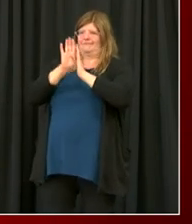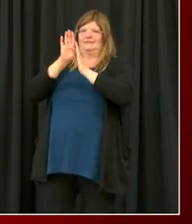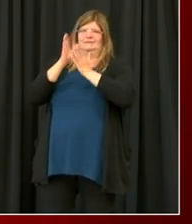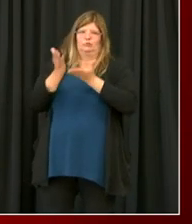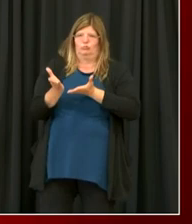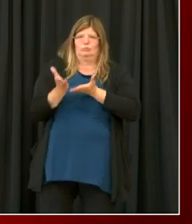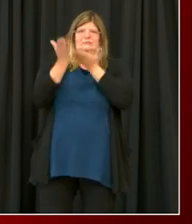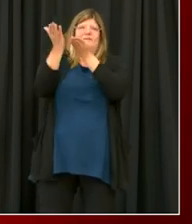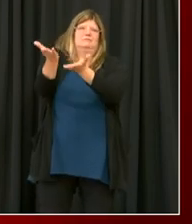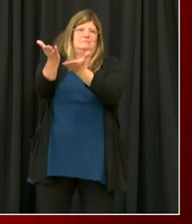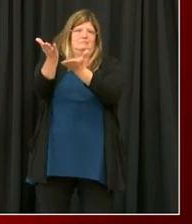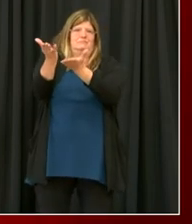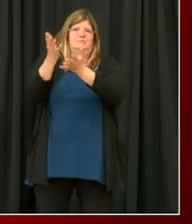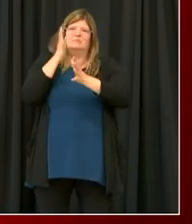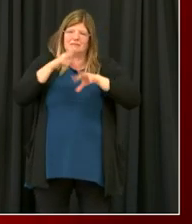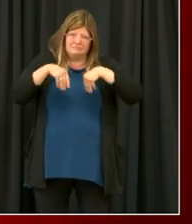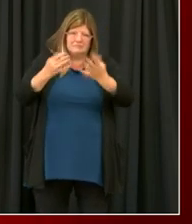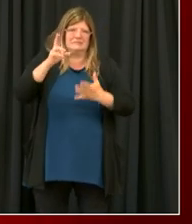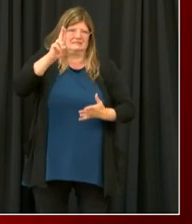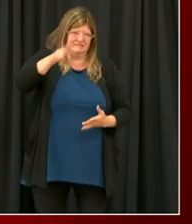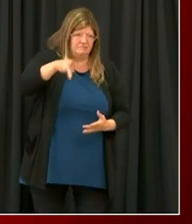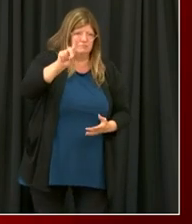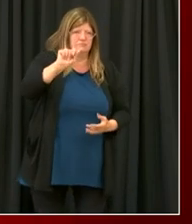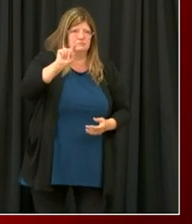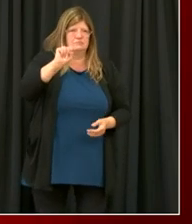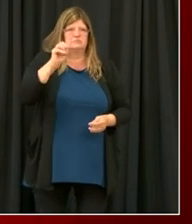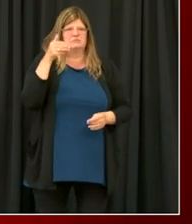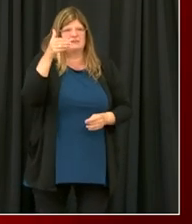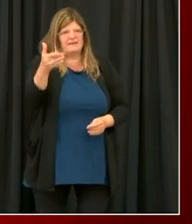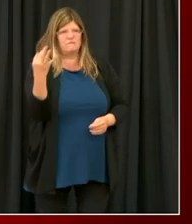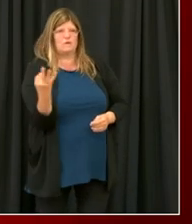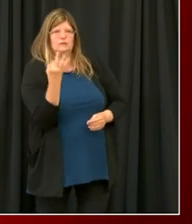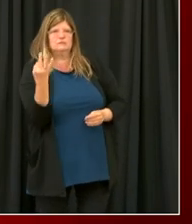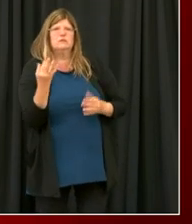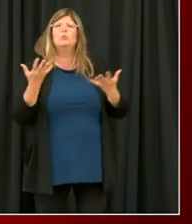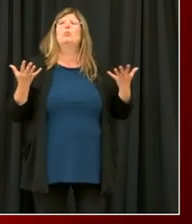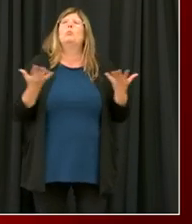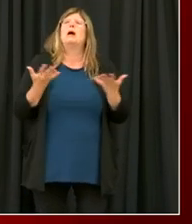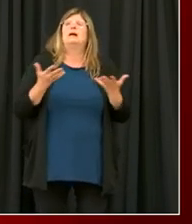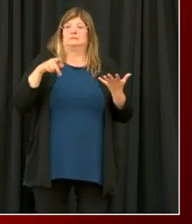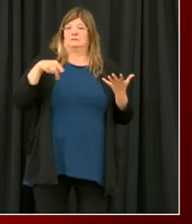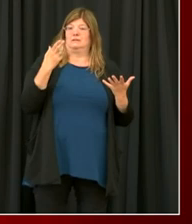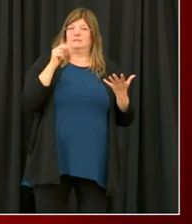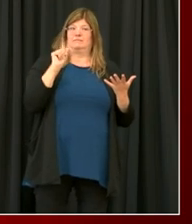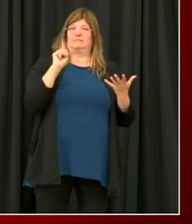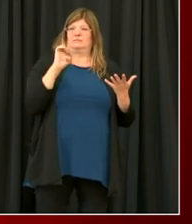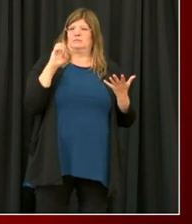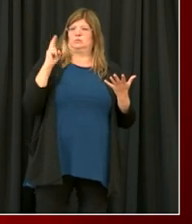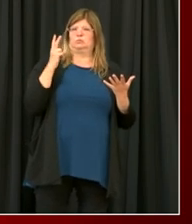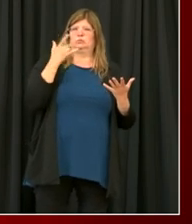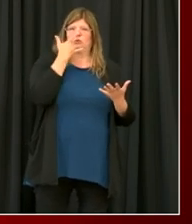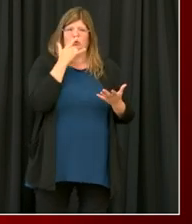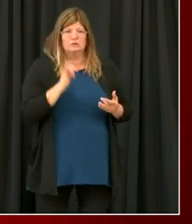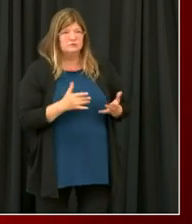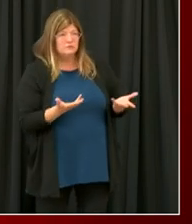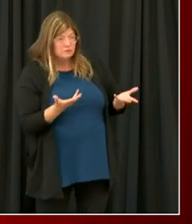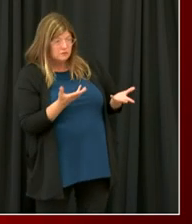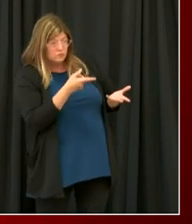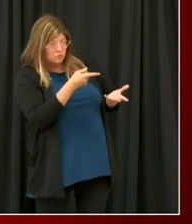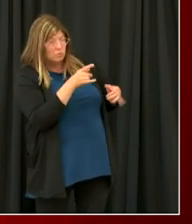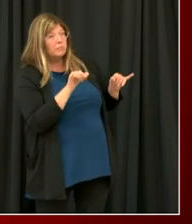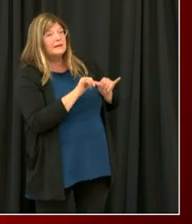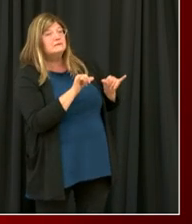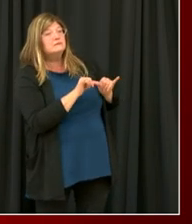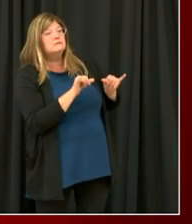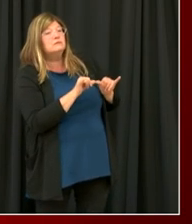an update as to phase 2 and what phase 2 could look like later in this week. Metrics that you're talking about headed in the right